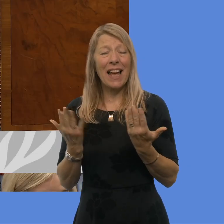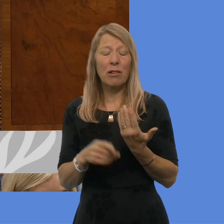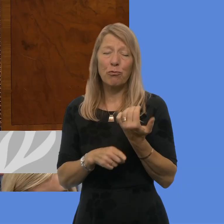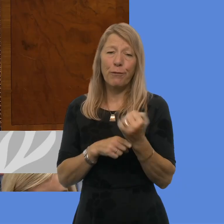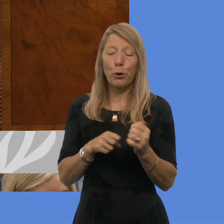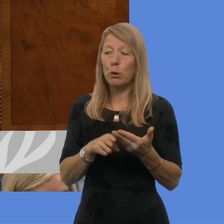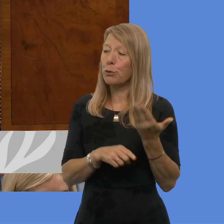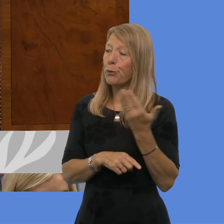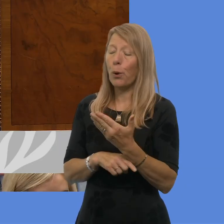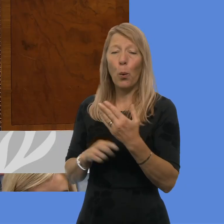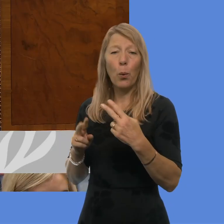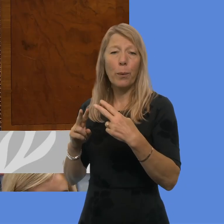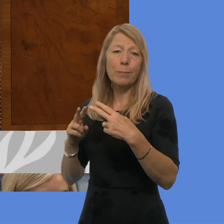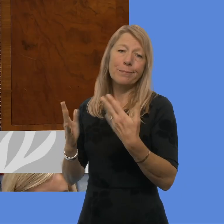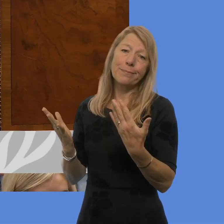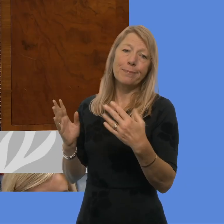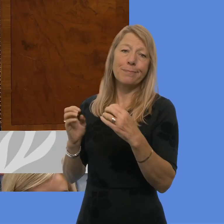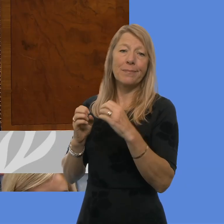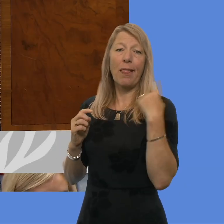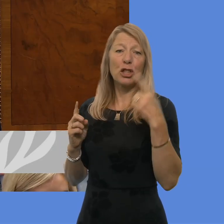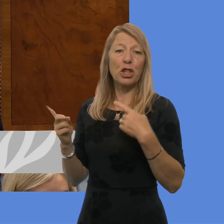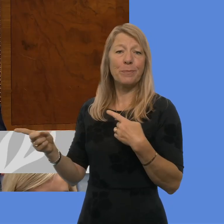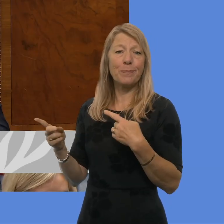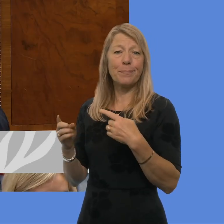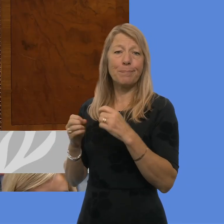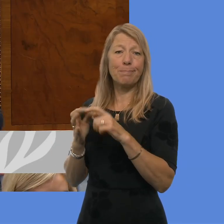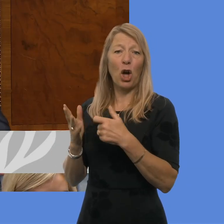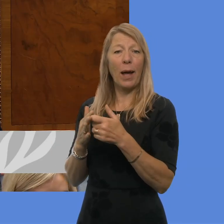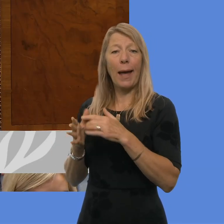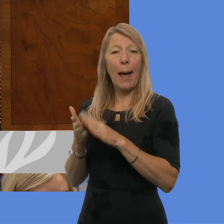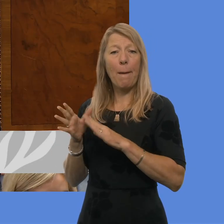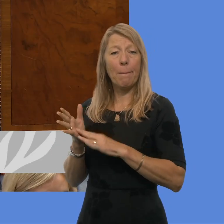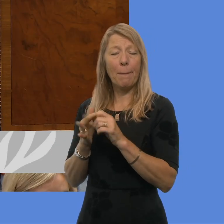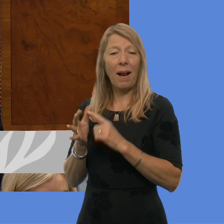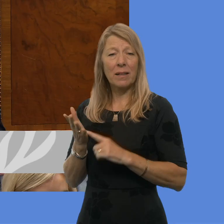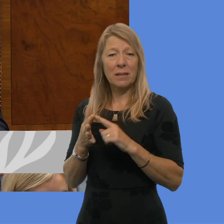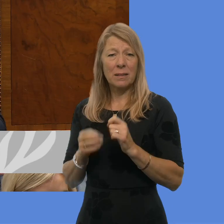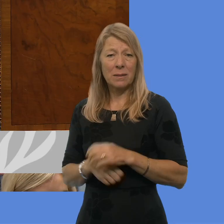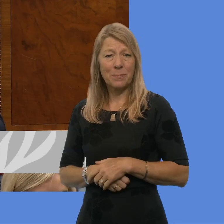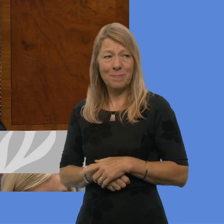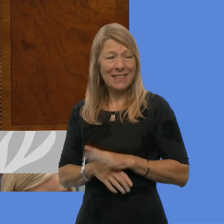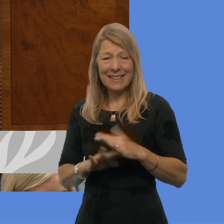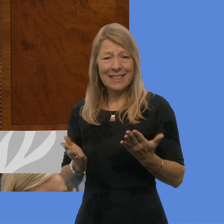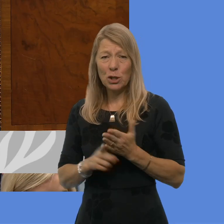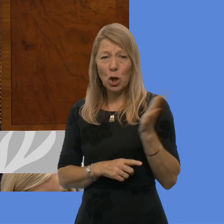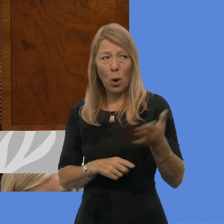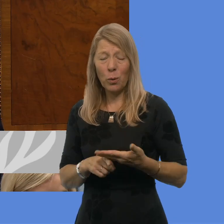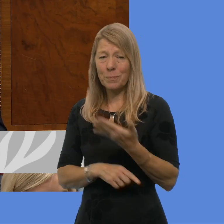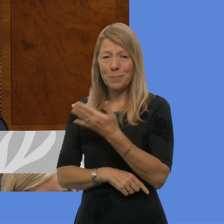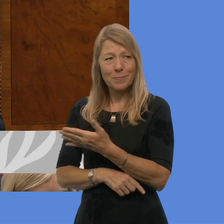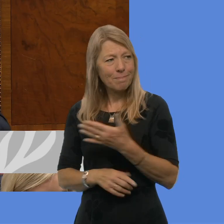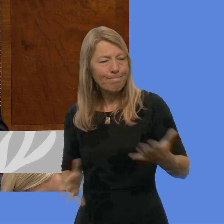UK's government recent investment in that sector, that she was incredulous. Does she think that that behaviour